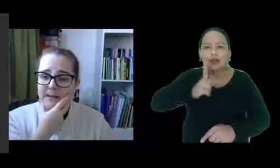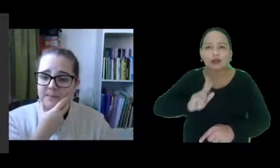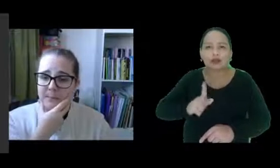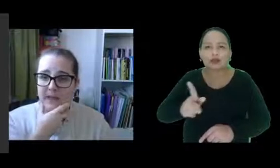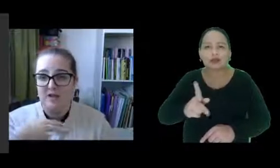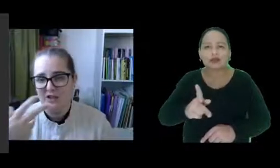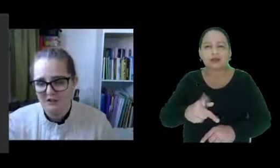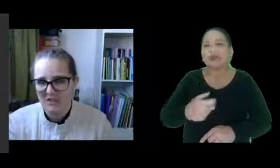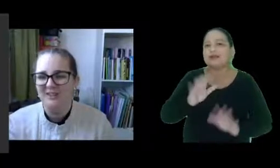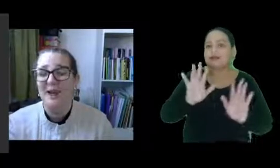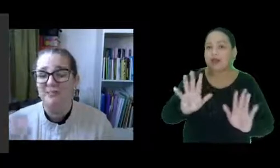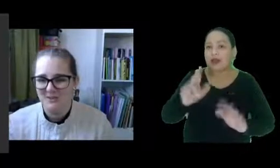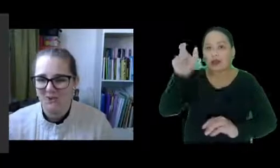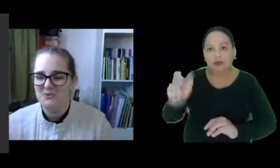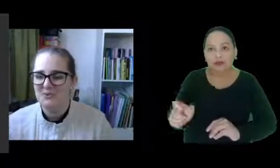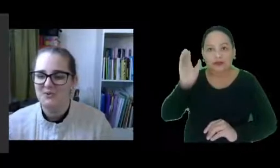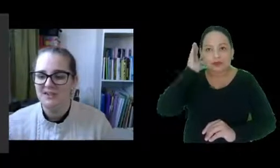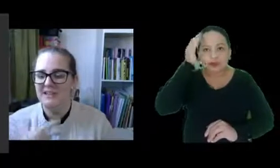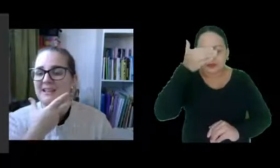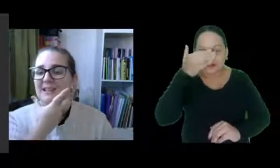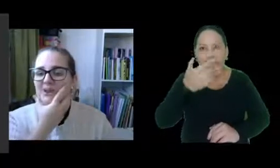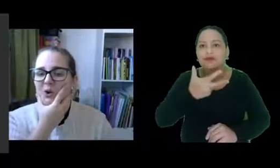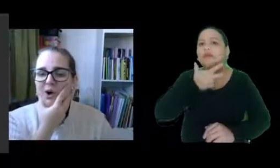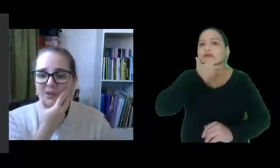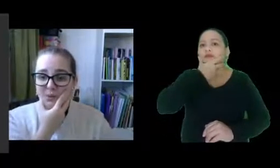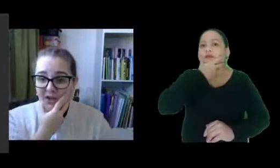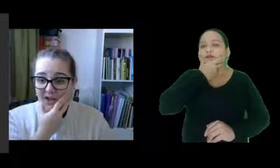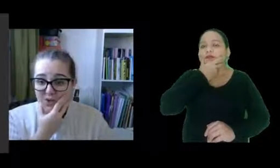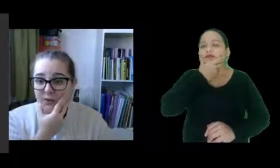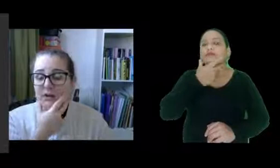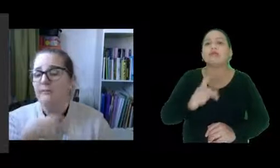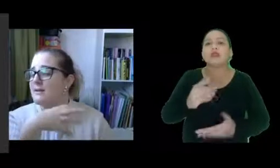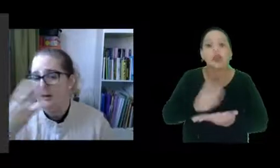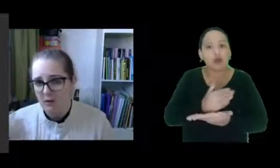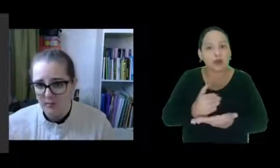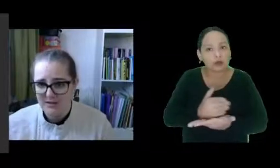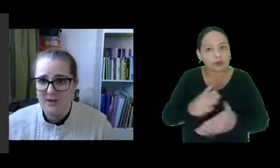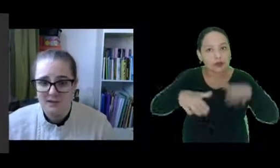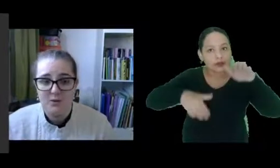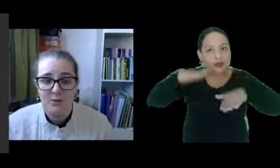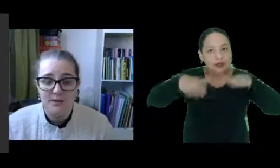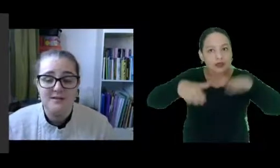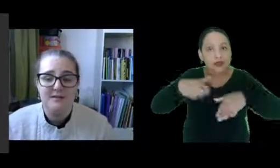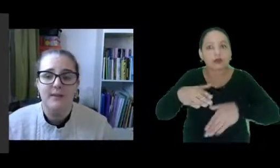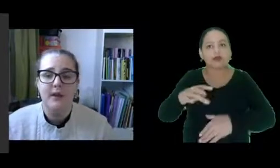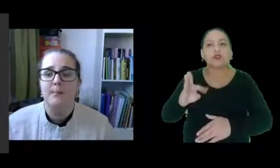often fall along the speaker's chin, picking up the vibrations of the speaker's throat.